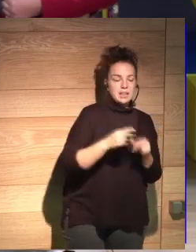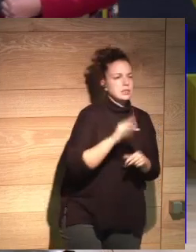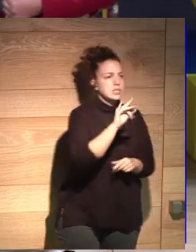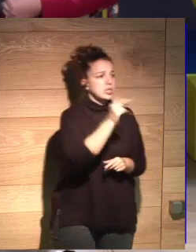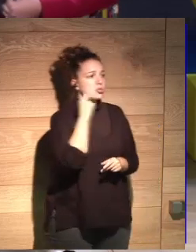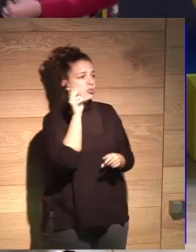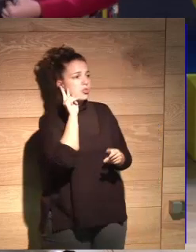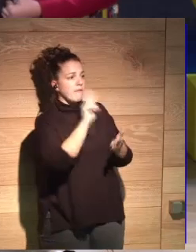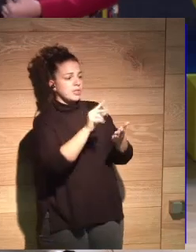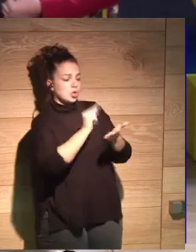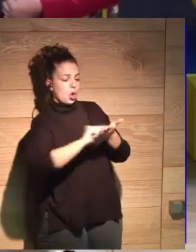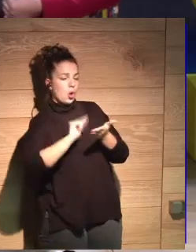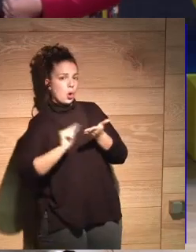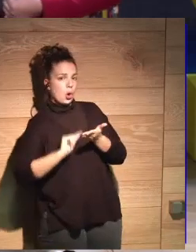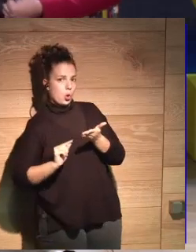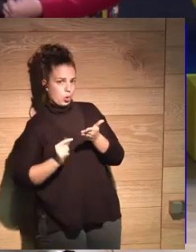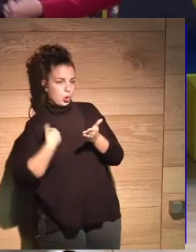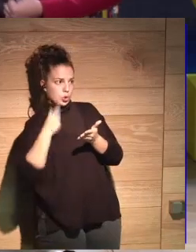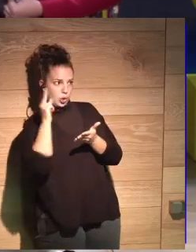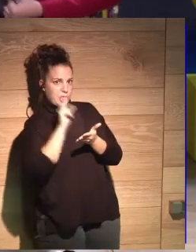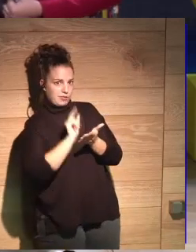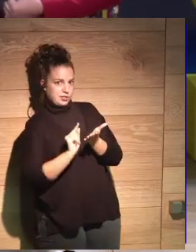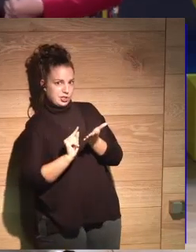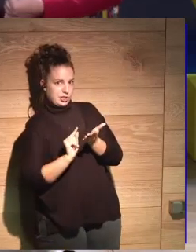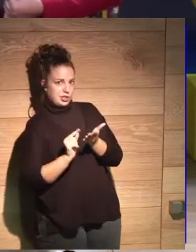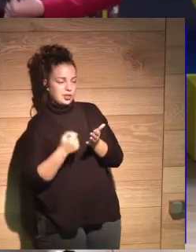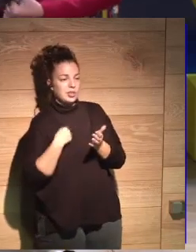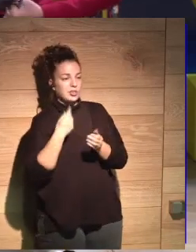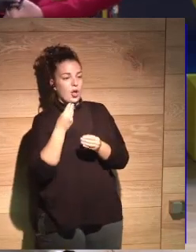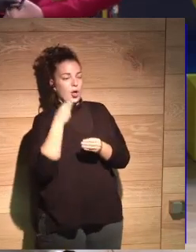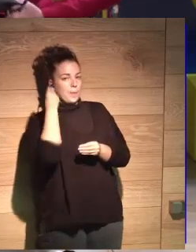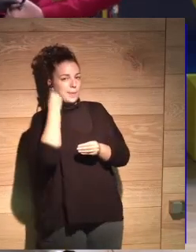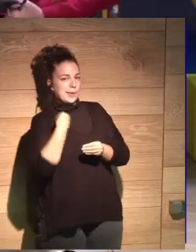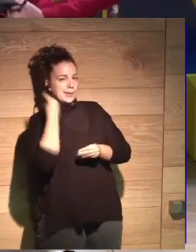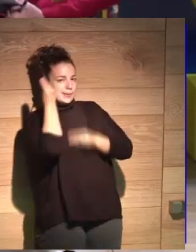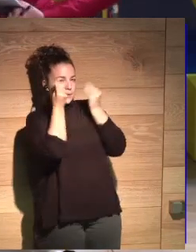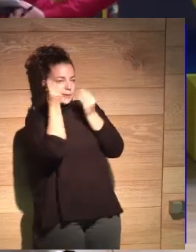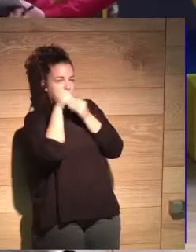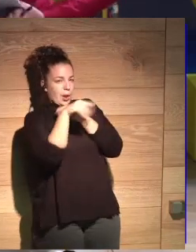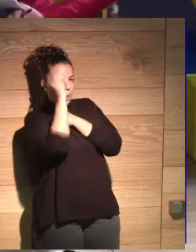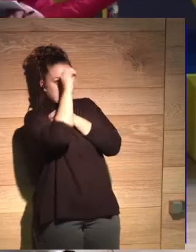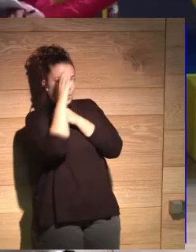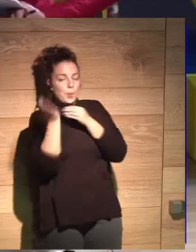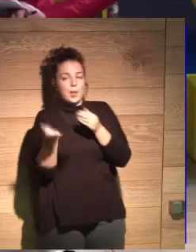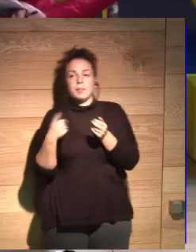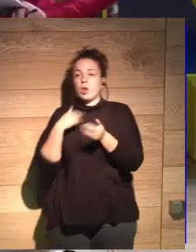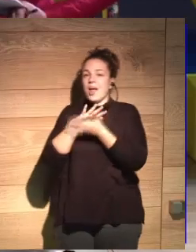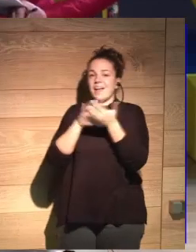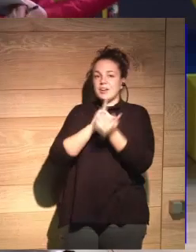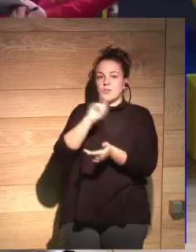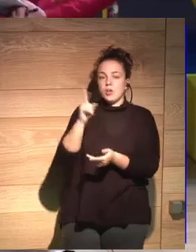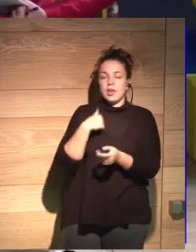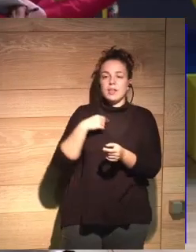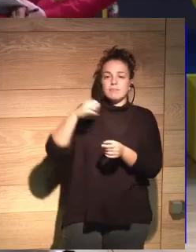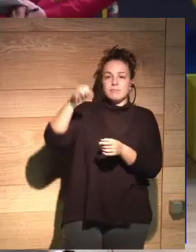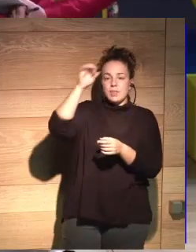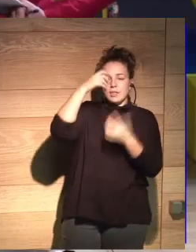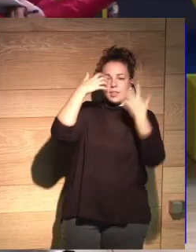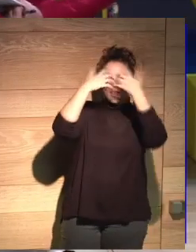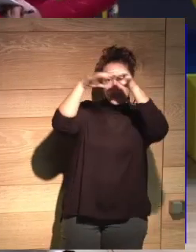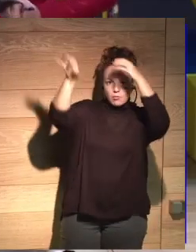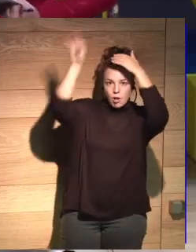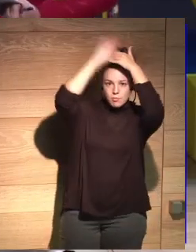or... Yeah, but he was writing down when you were talking about superhumans. So my question is, would he ask? So let me answer. So he talks